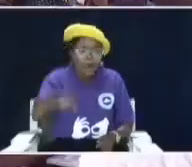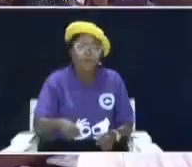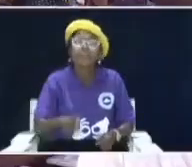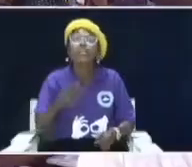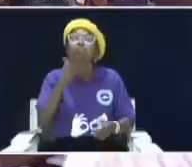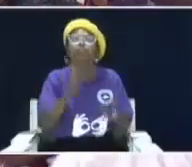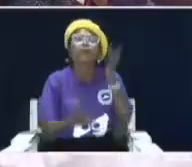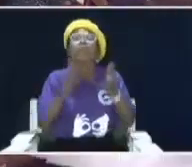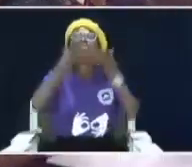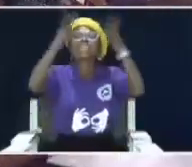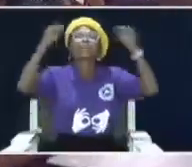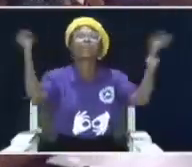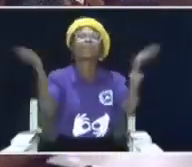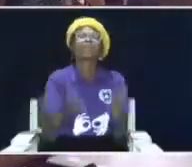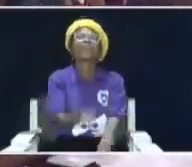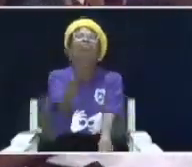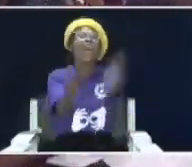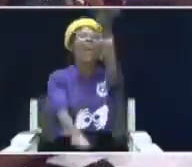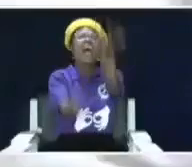fire!